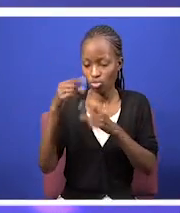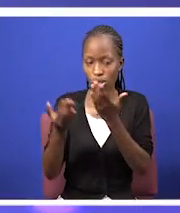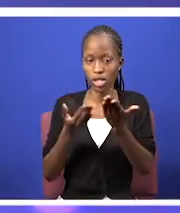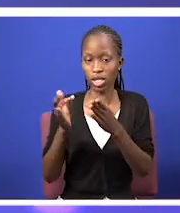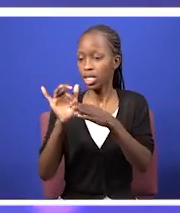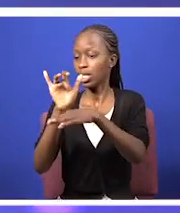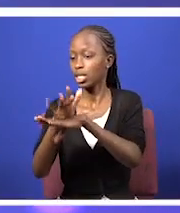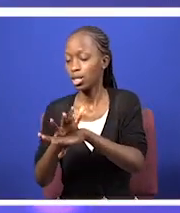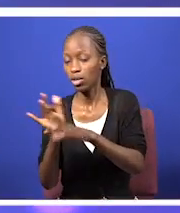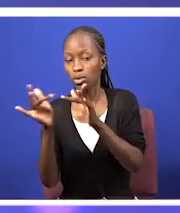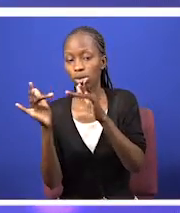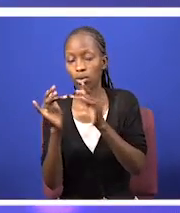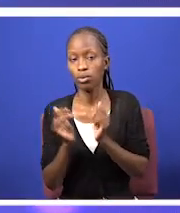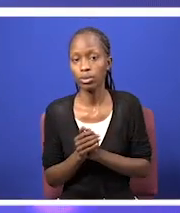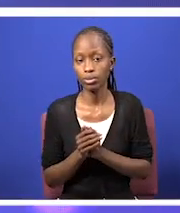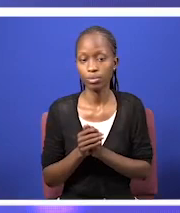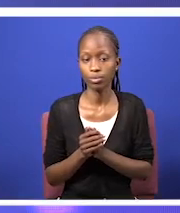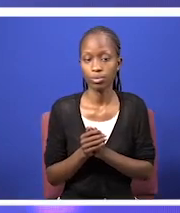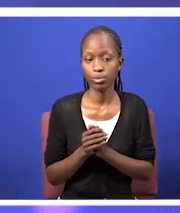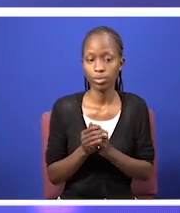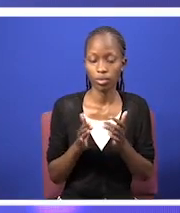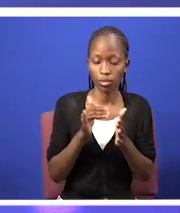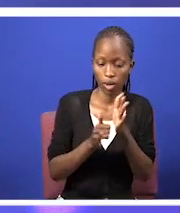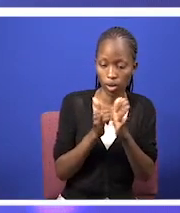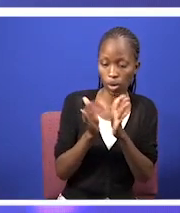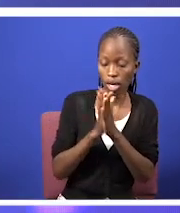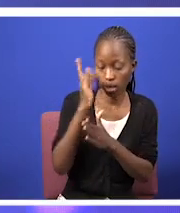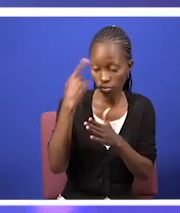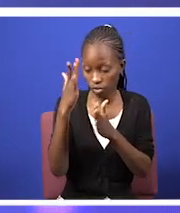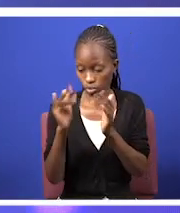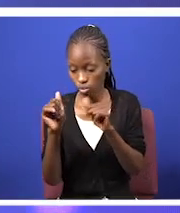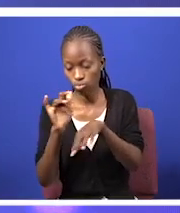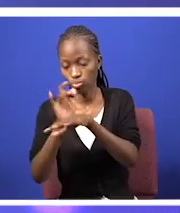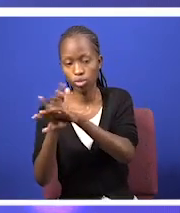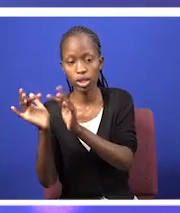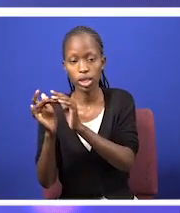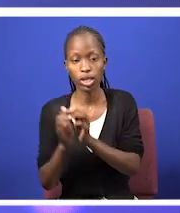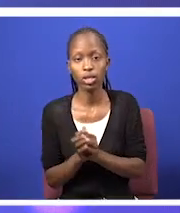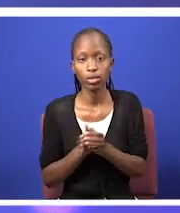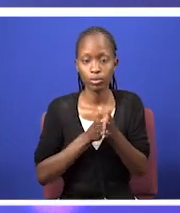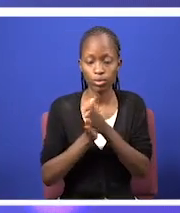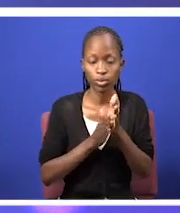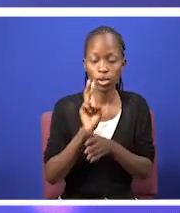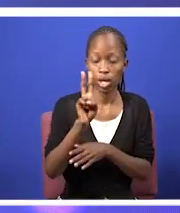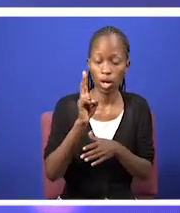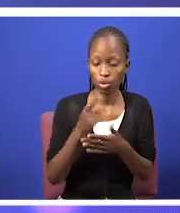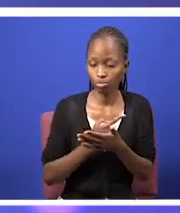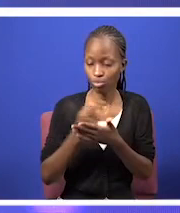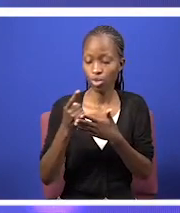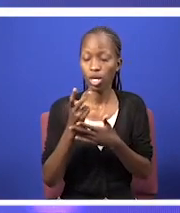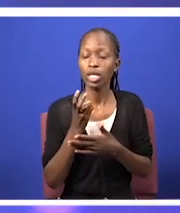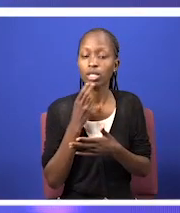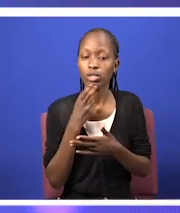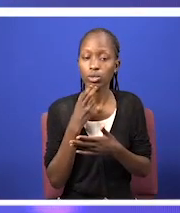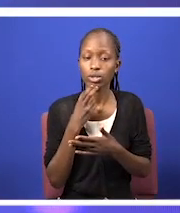have missed it. Send them the link from our online channels on YouTube and Facebook. And so we look forward to seeing you during the